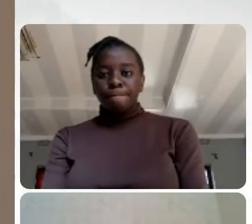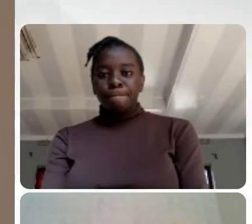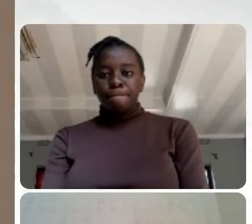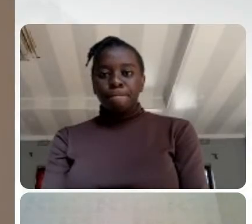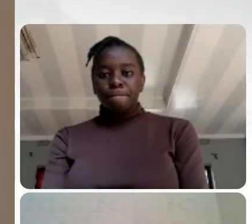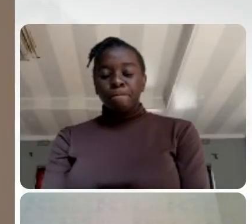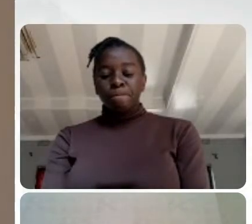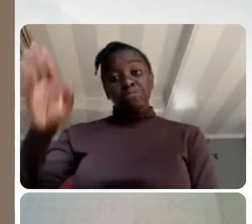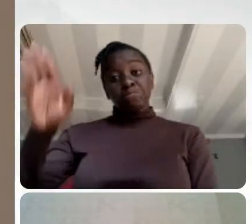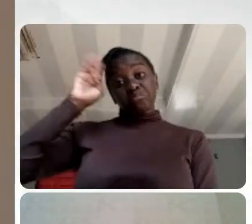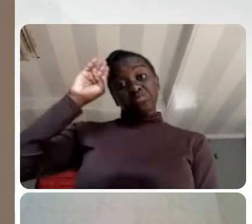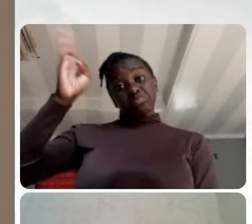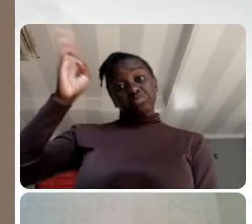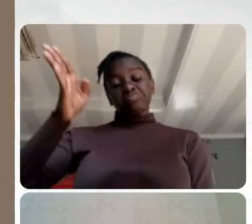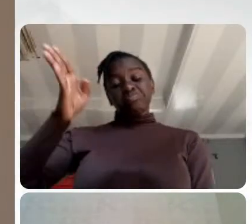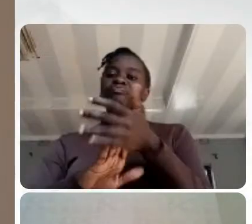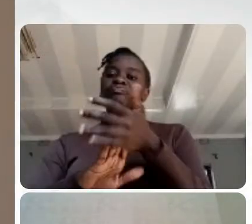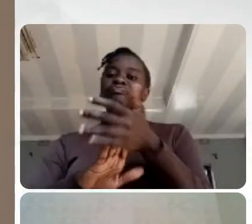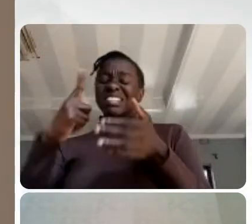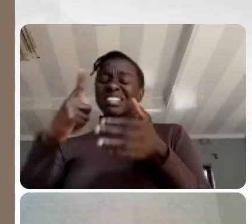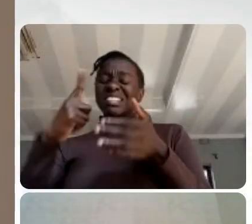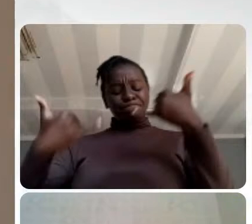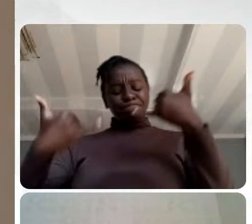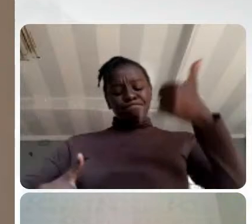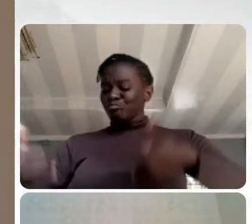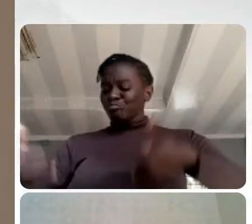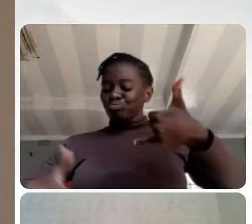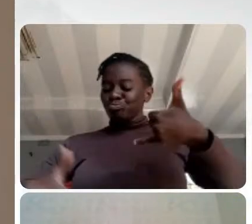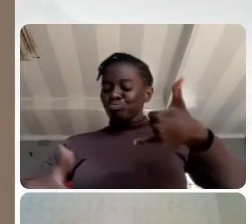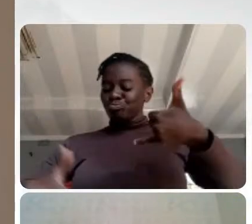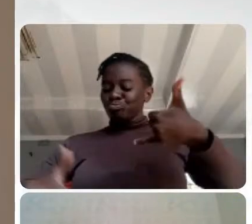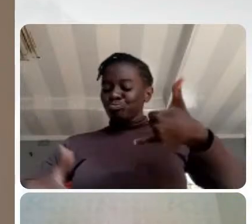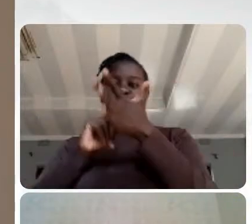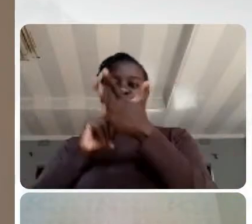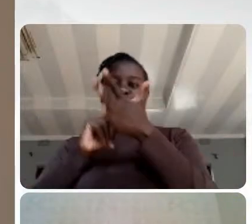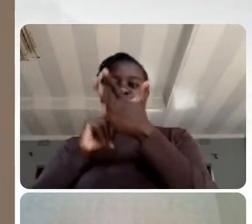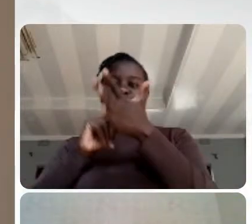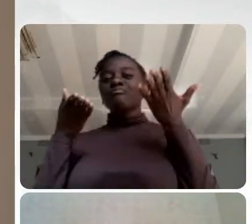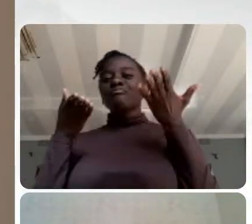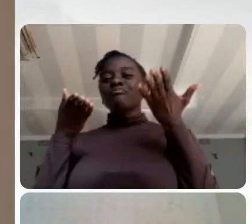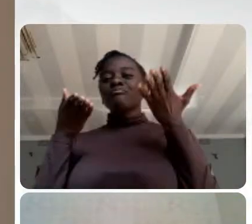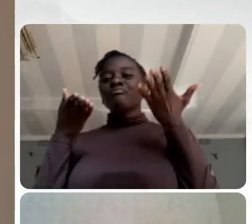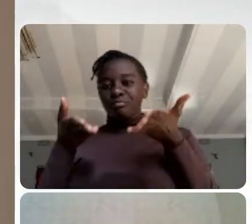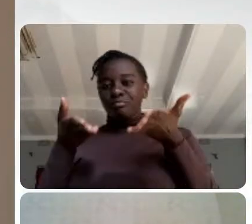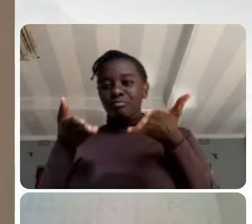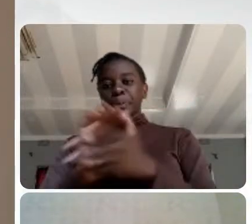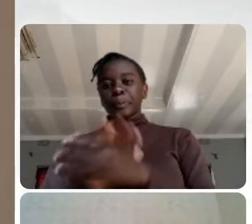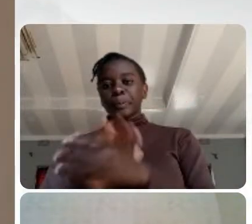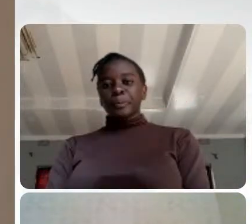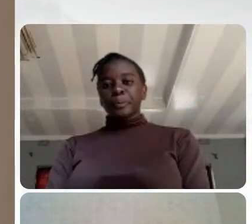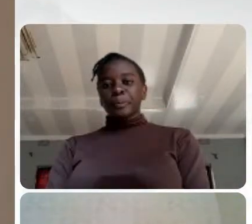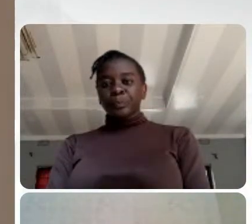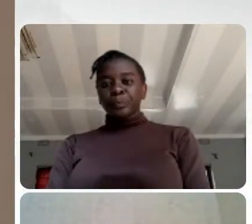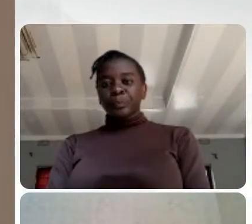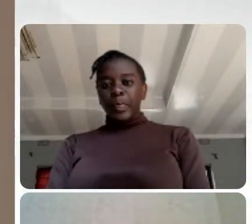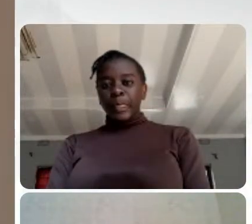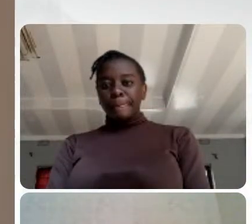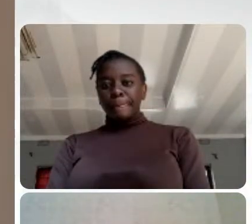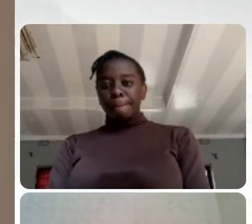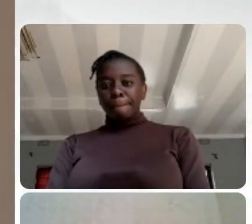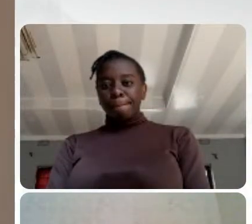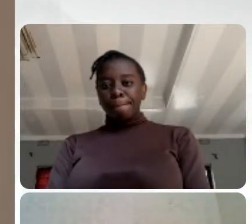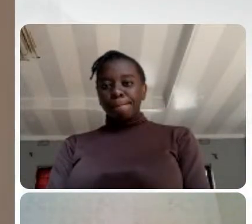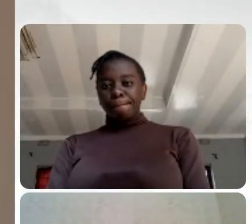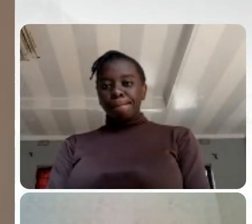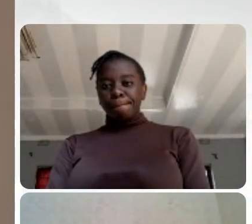STIs? That's the first question. And then the second question is, how can parents, schools, and healthcare providers